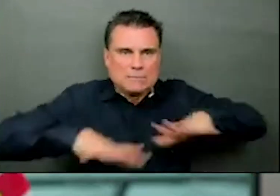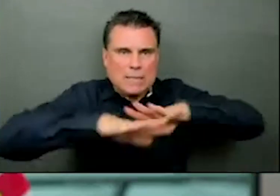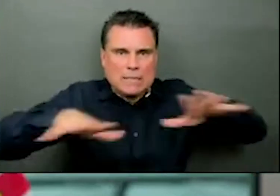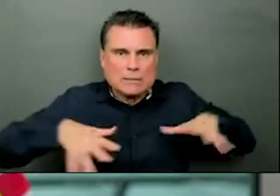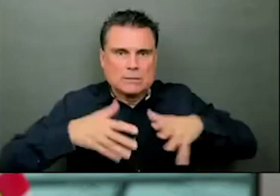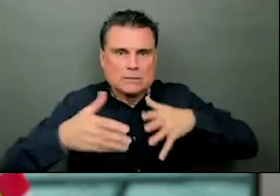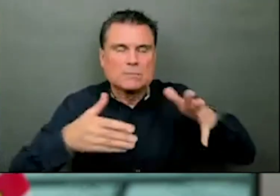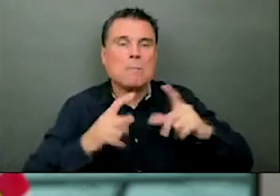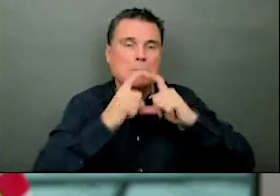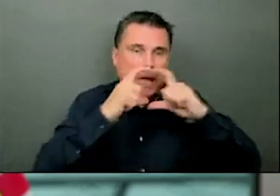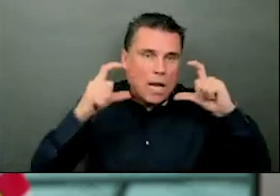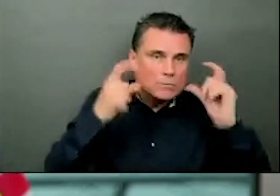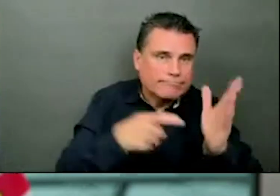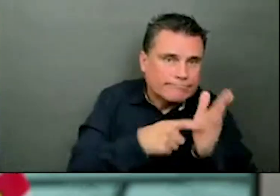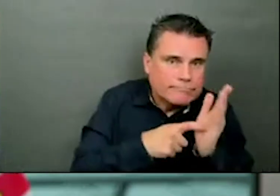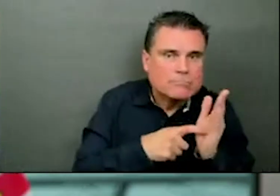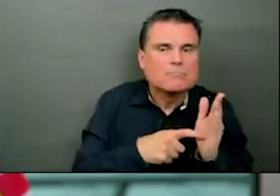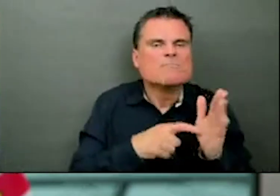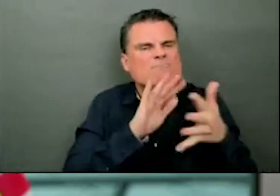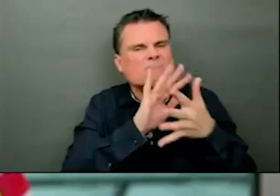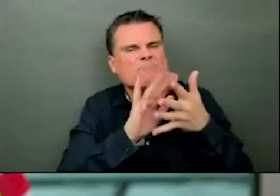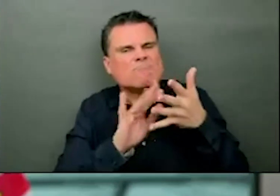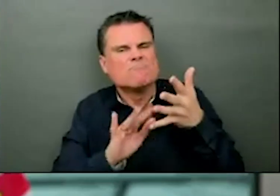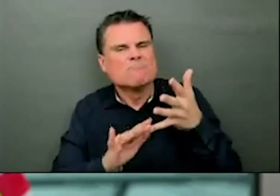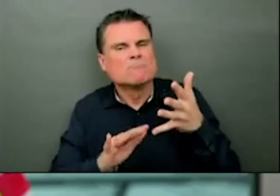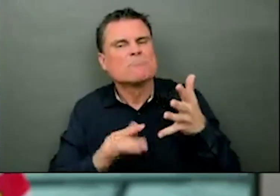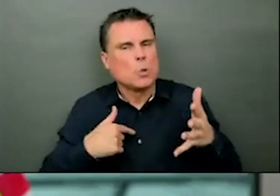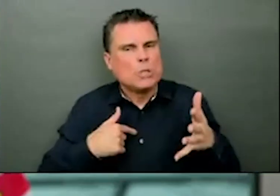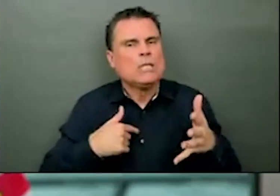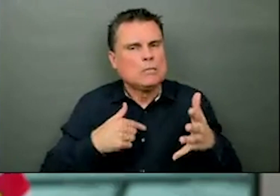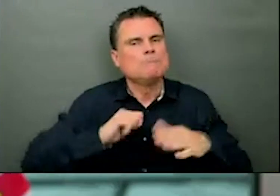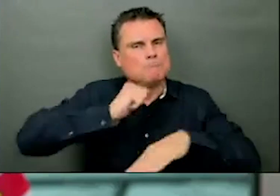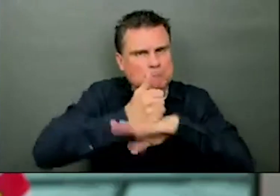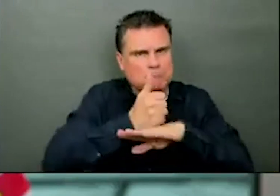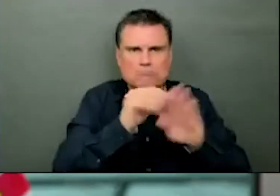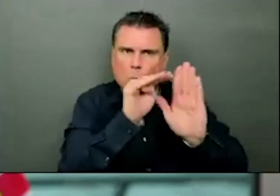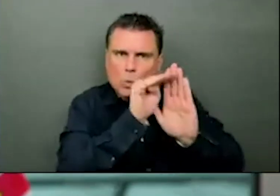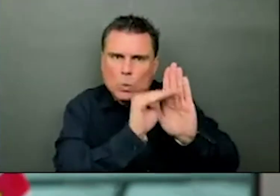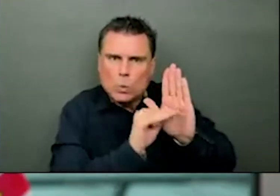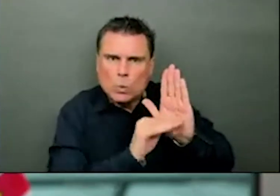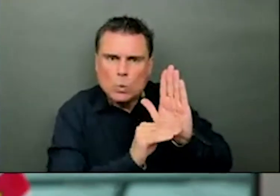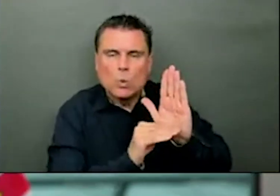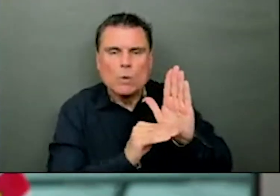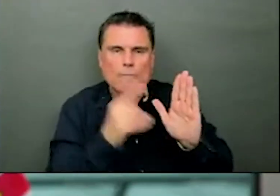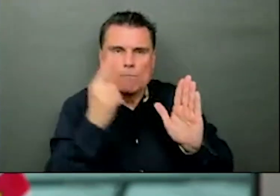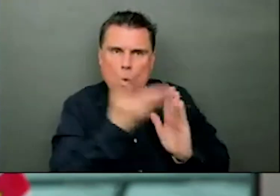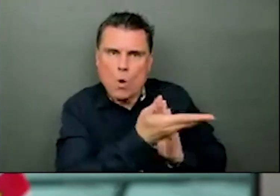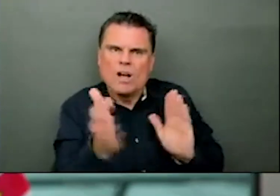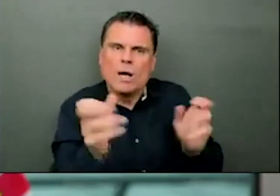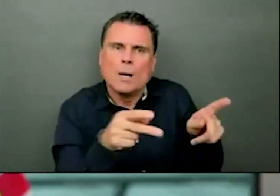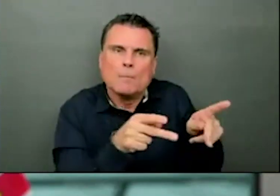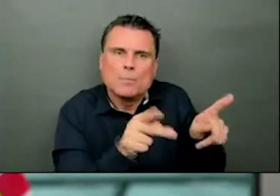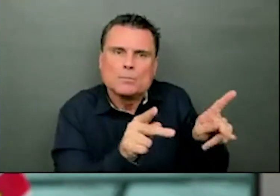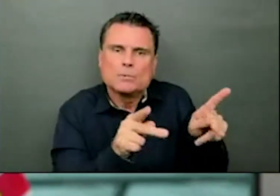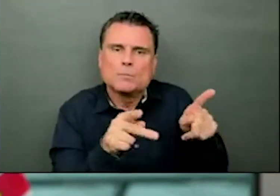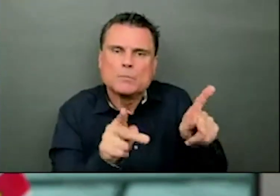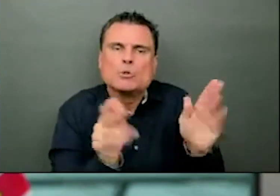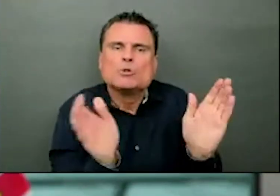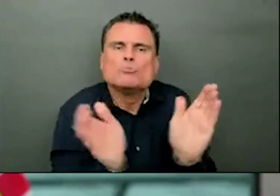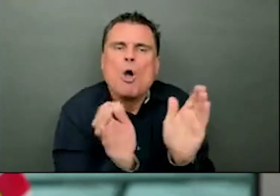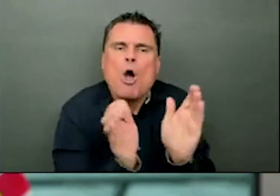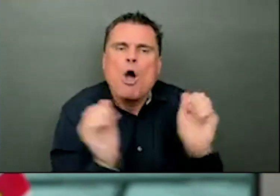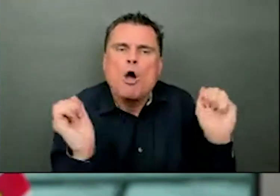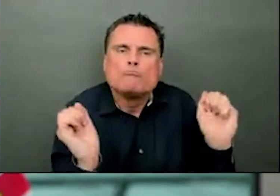about the different things that happen in different, whether it's a church or a gurdwara or a temple or a